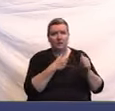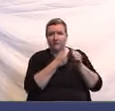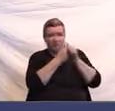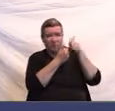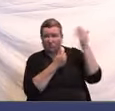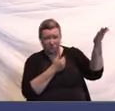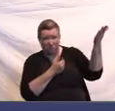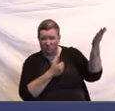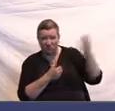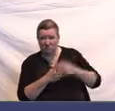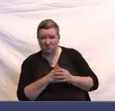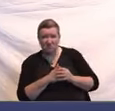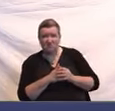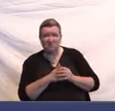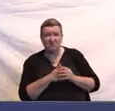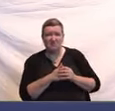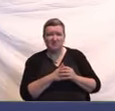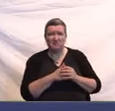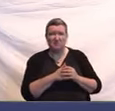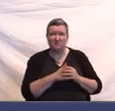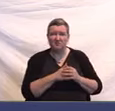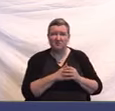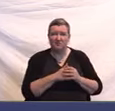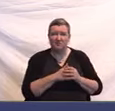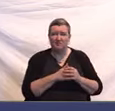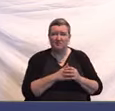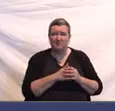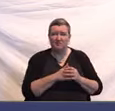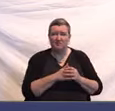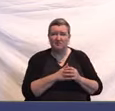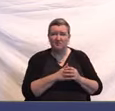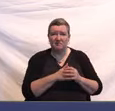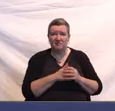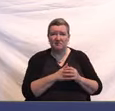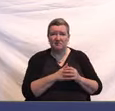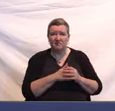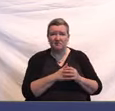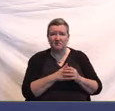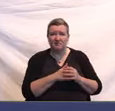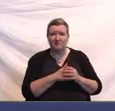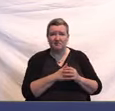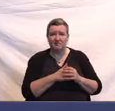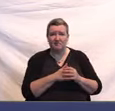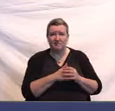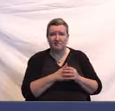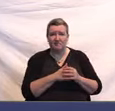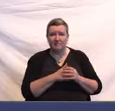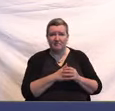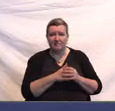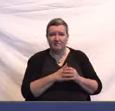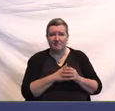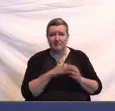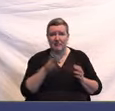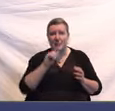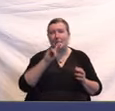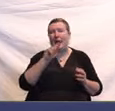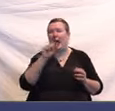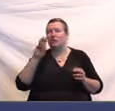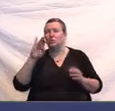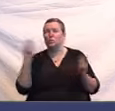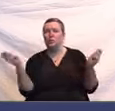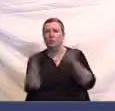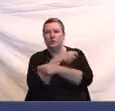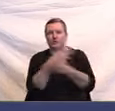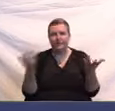I wrote options on the table. I can't remember what you asked me about. Oh, bait and switch. Yeah, I mean it when I say